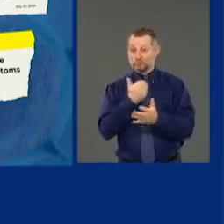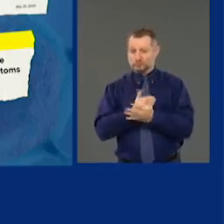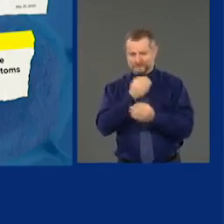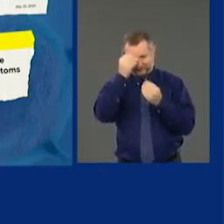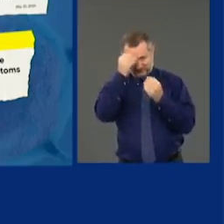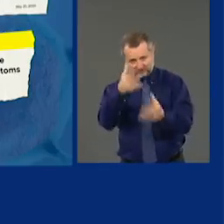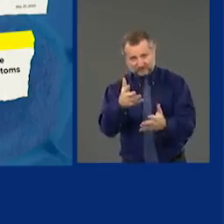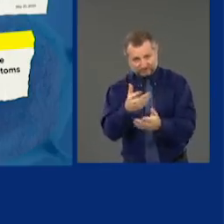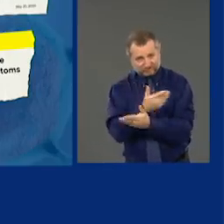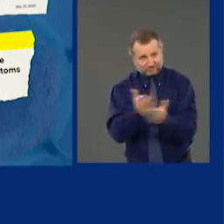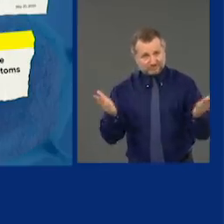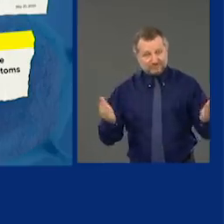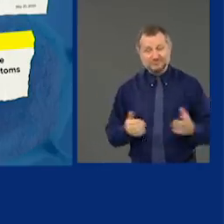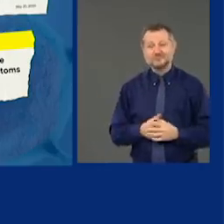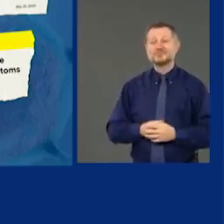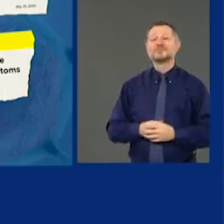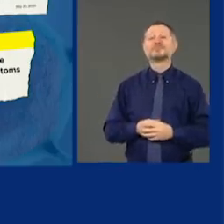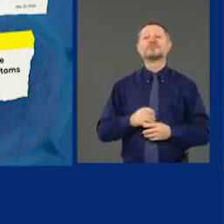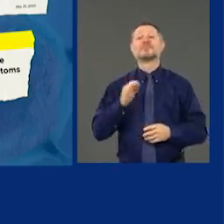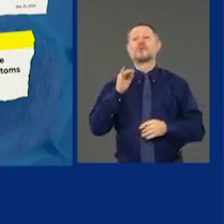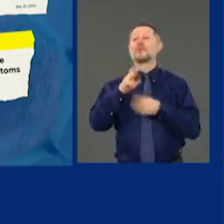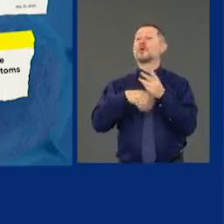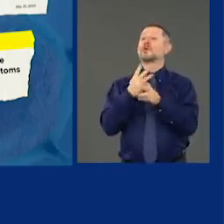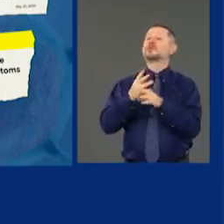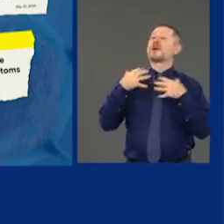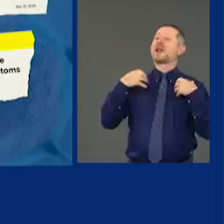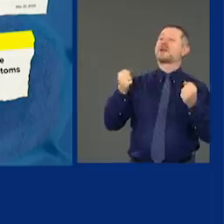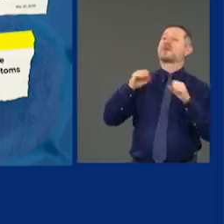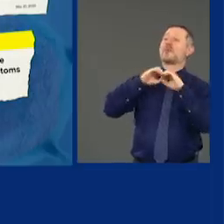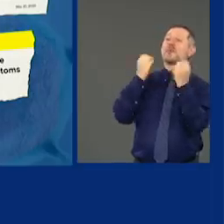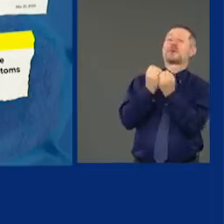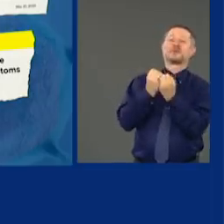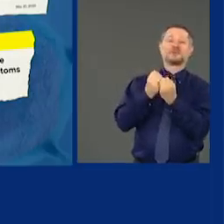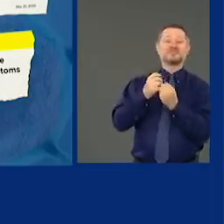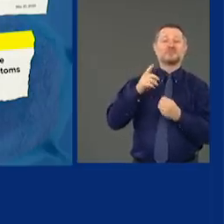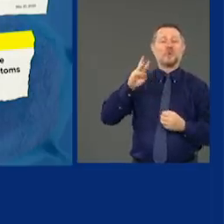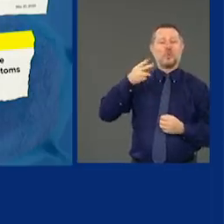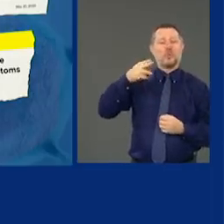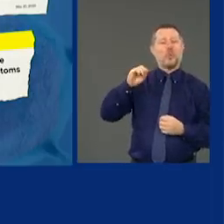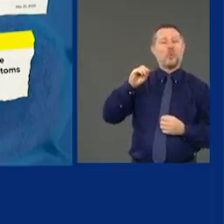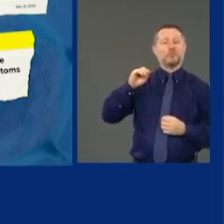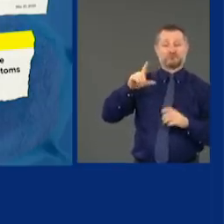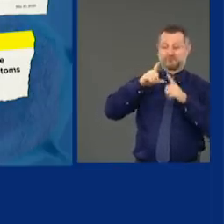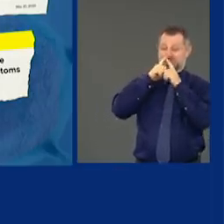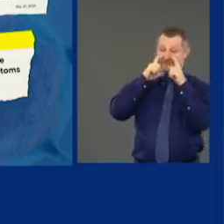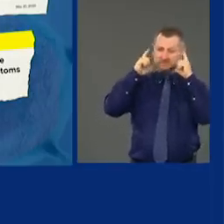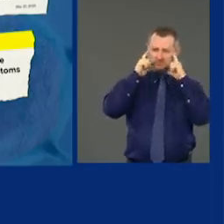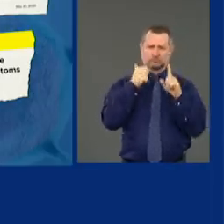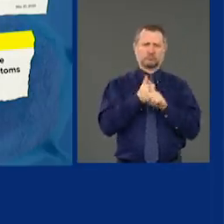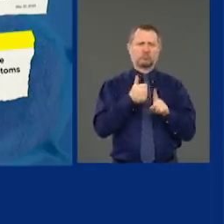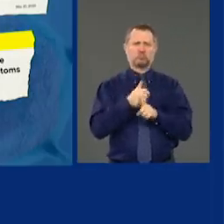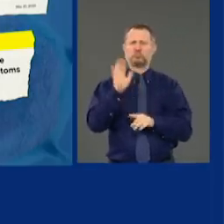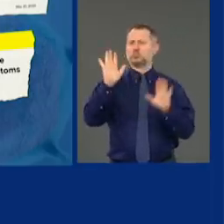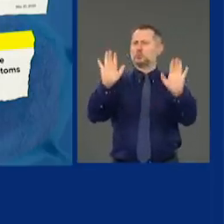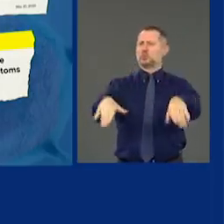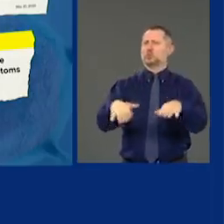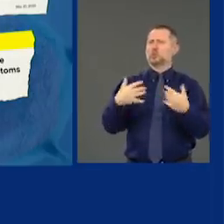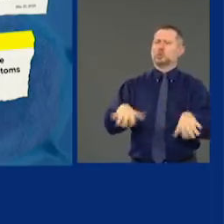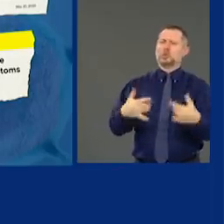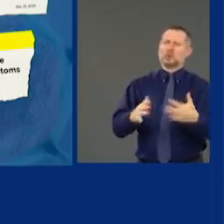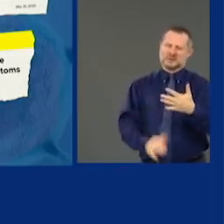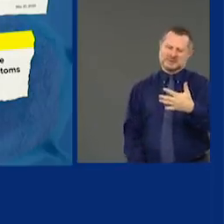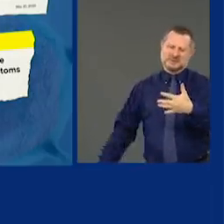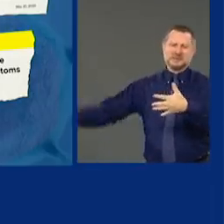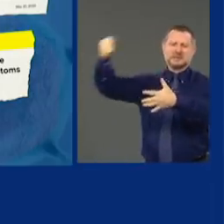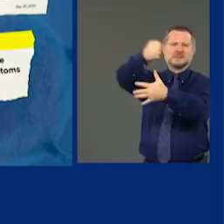saying: the World Health Organization now says that masks are more important than they had